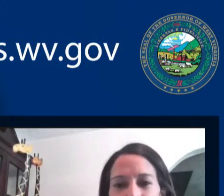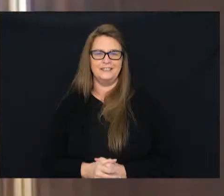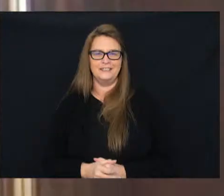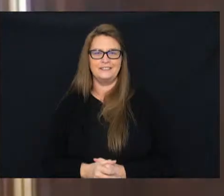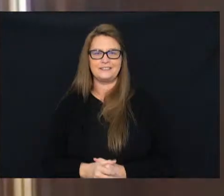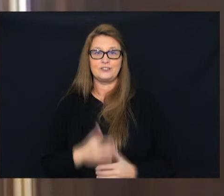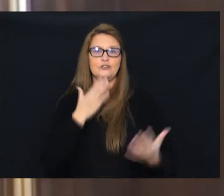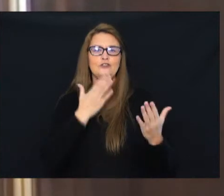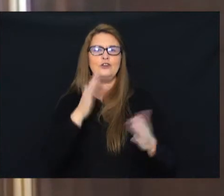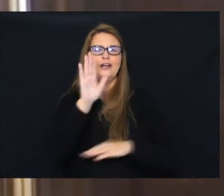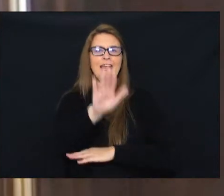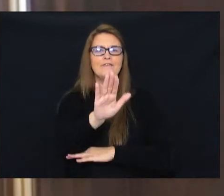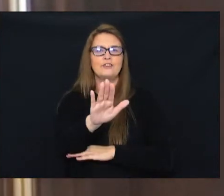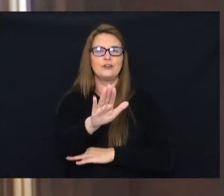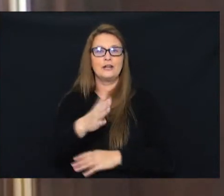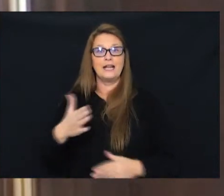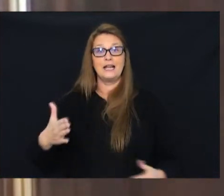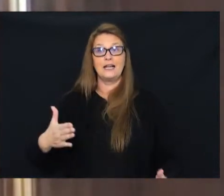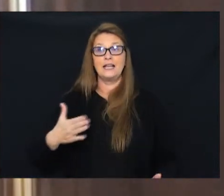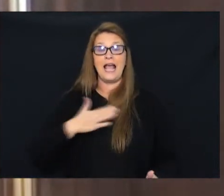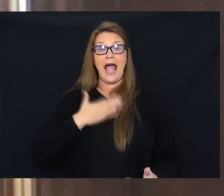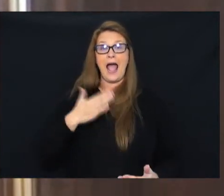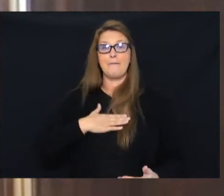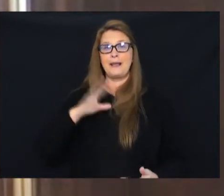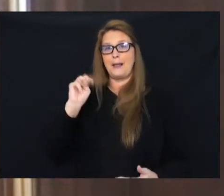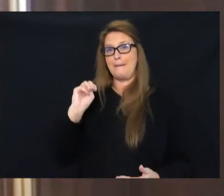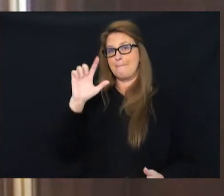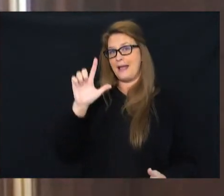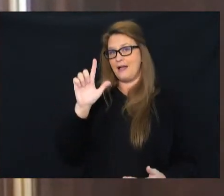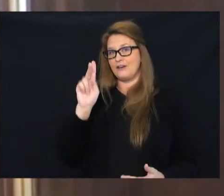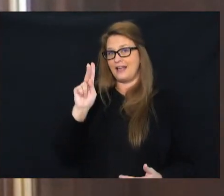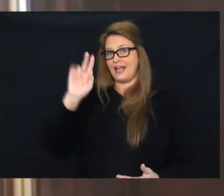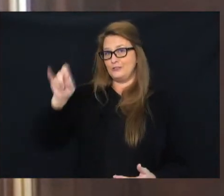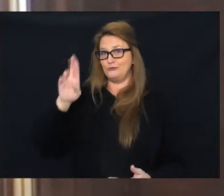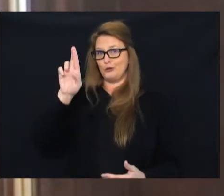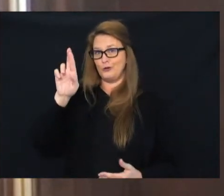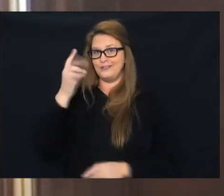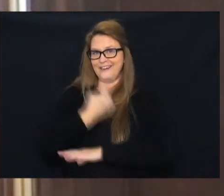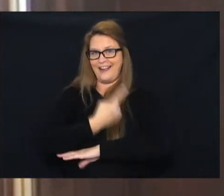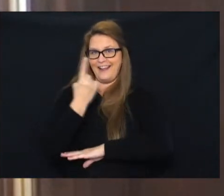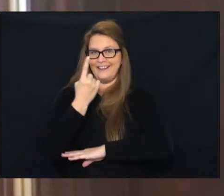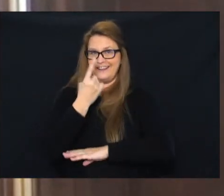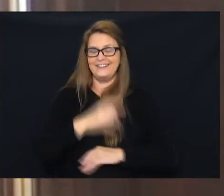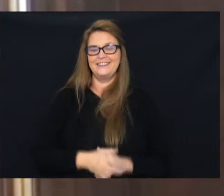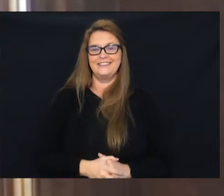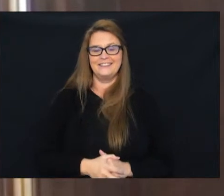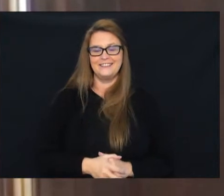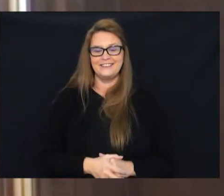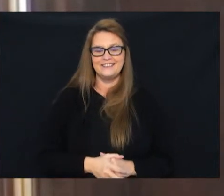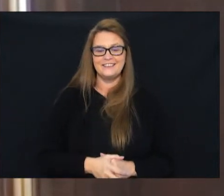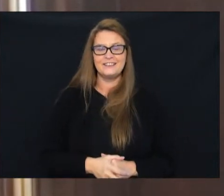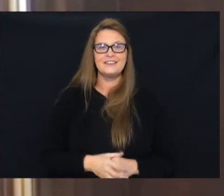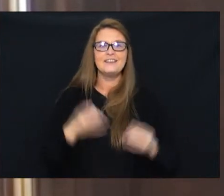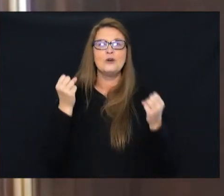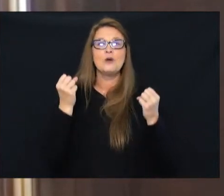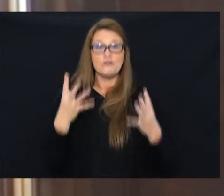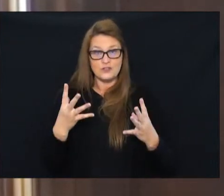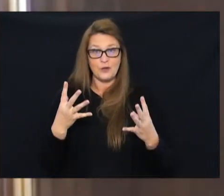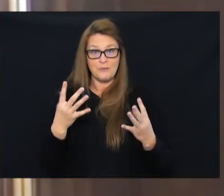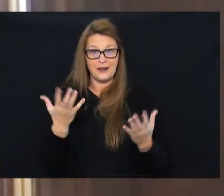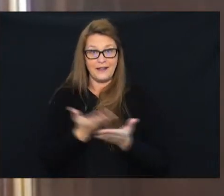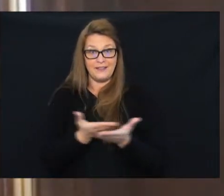Well, good afternoon and happy Martin Luther King Jr. Day. Much to celebrate.